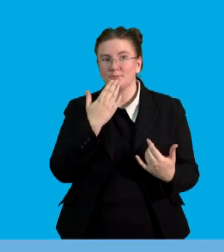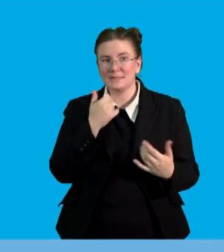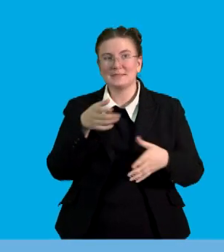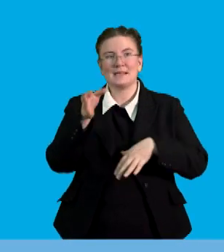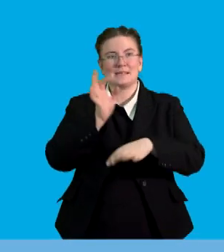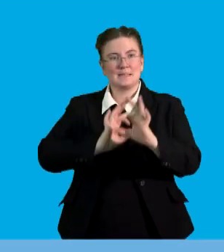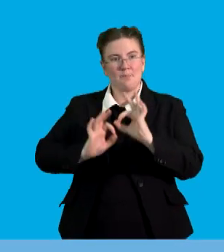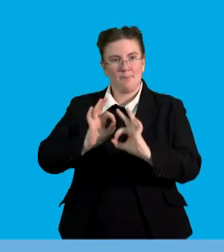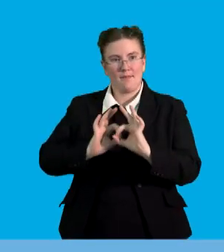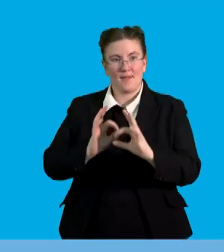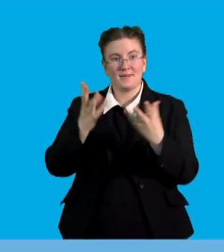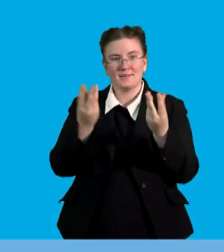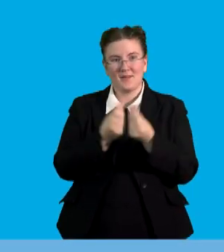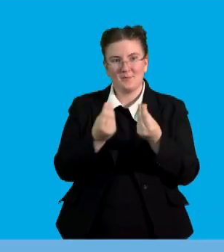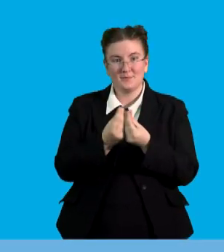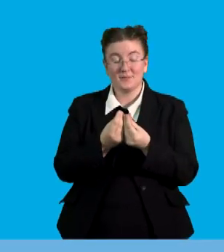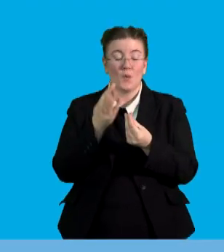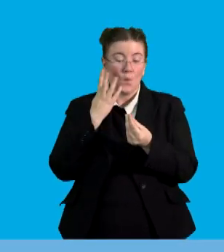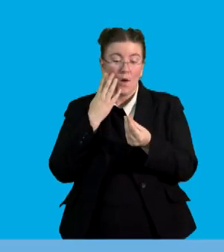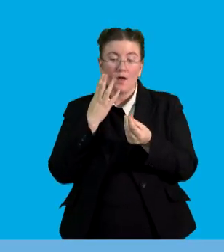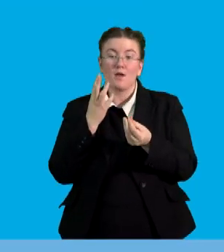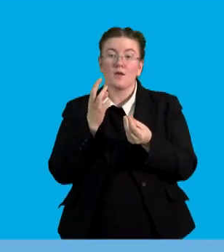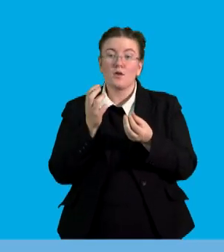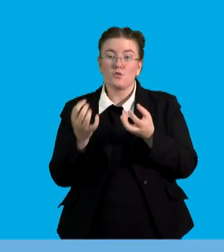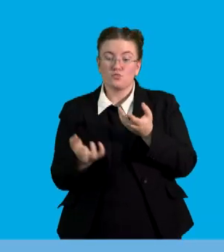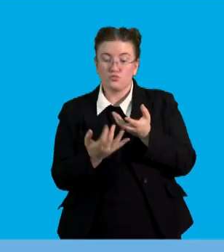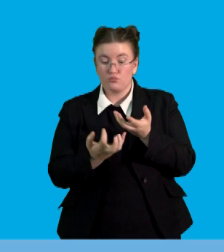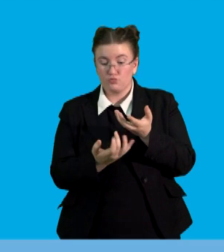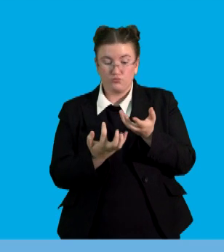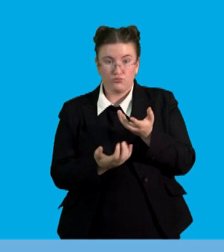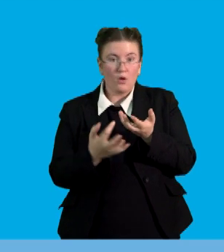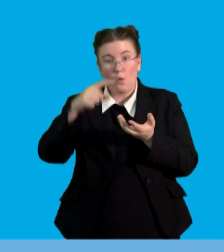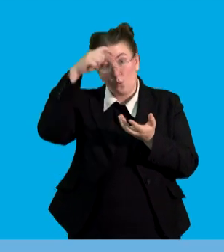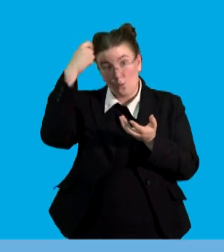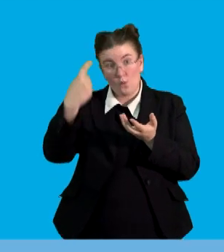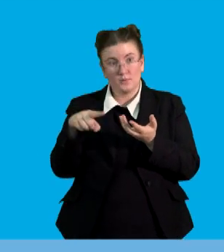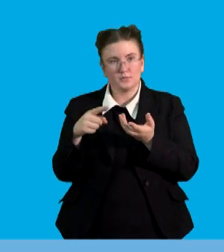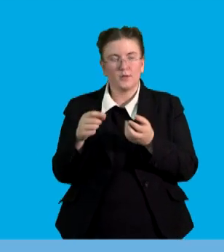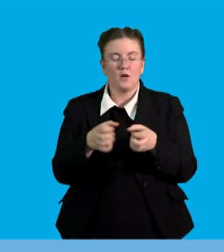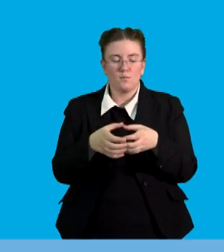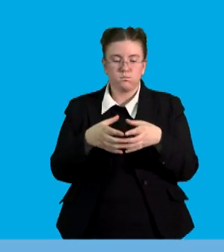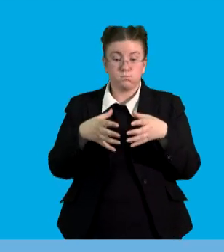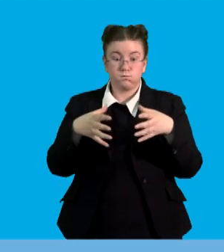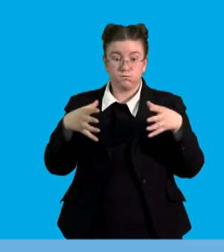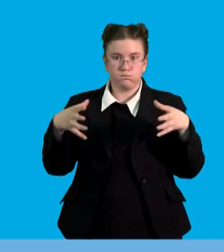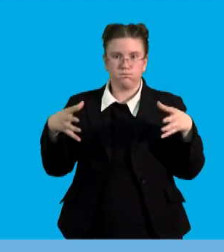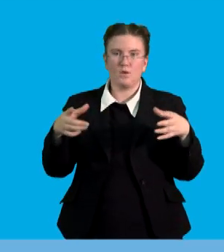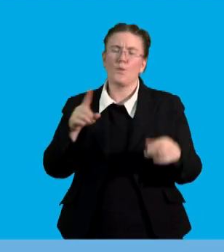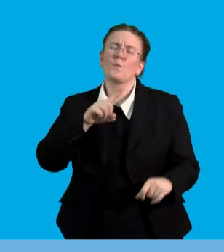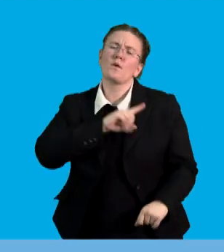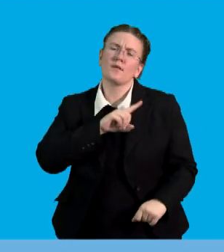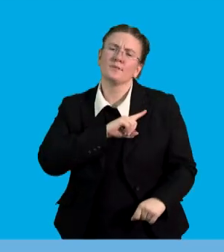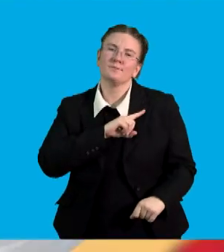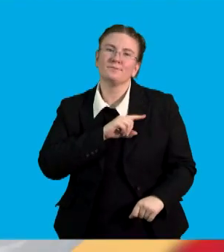you to explain why substances expand when heated. Why do substances expand when they are heated?